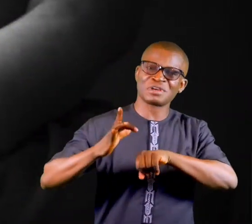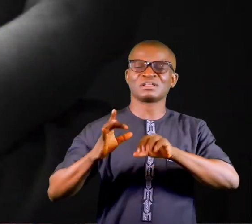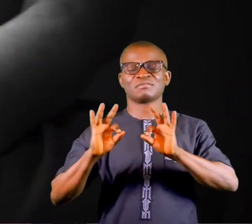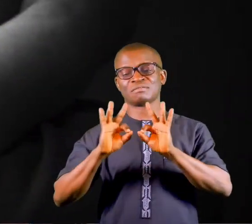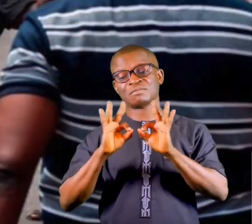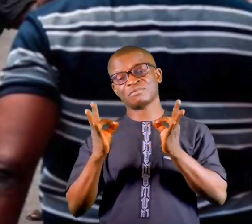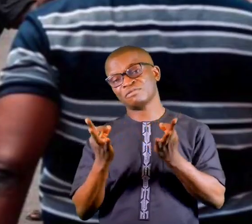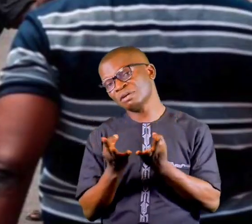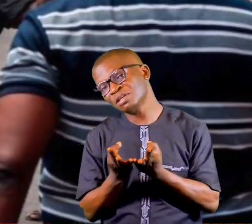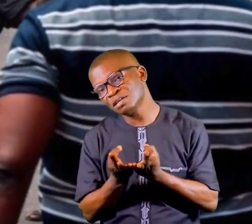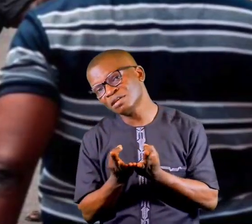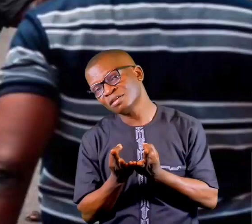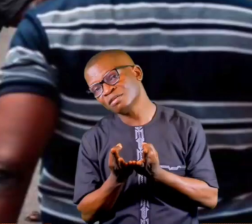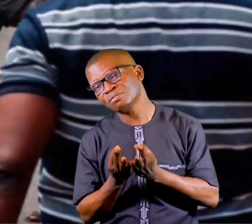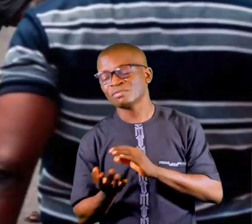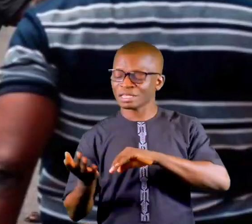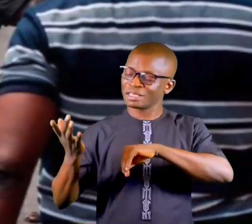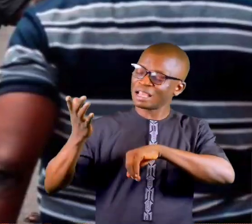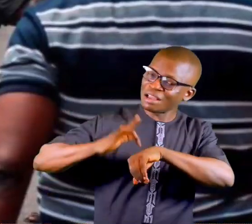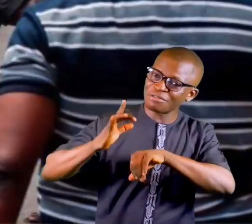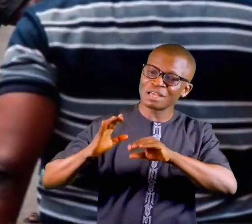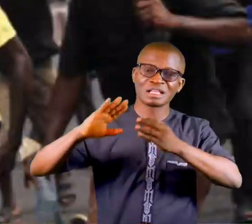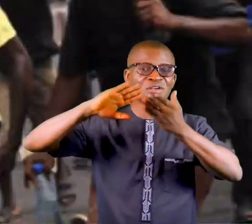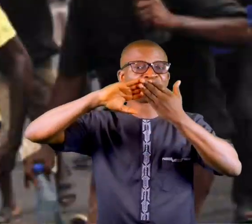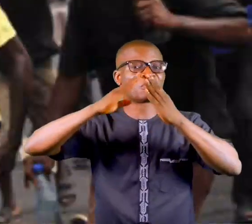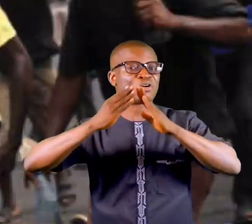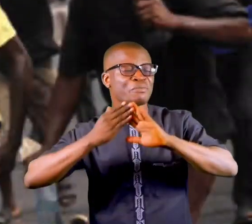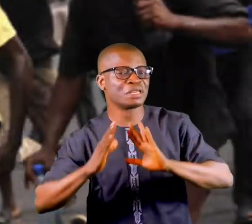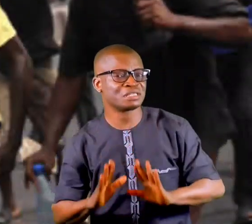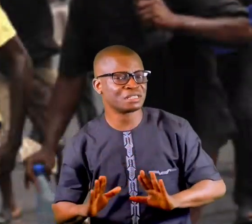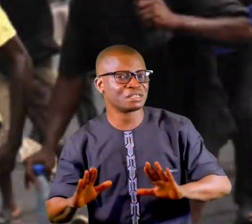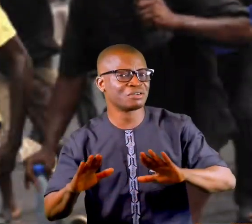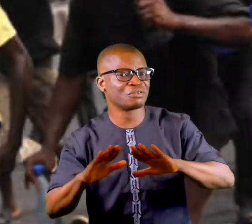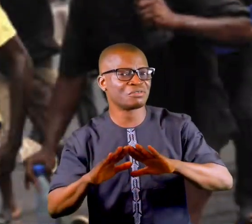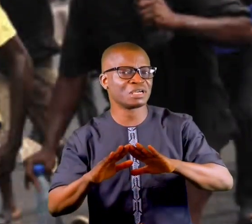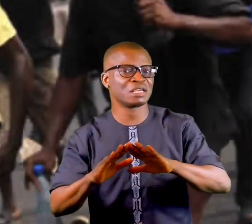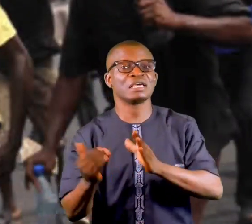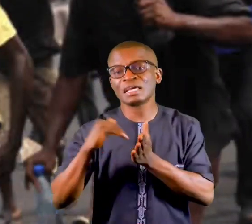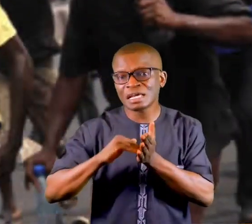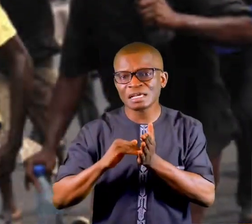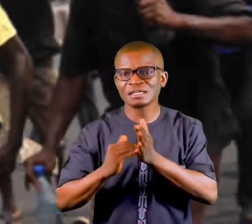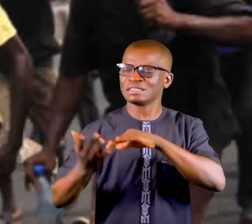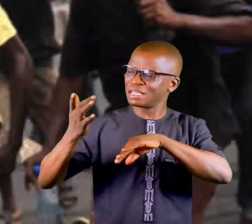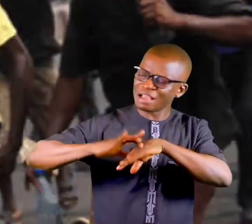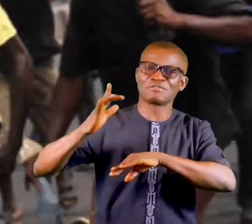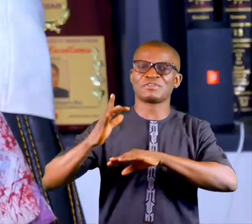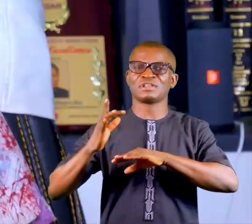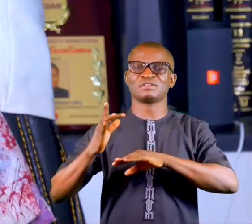families, it affects communities, and it also affects entire